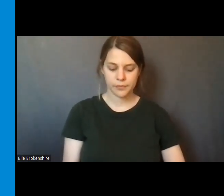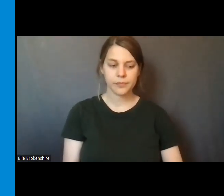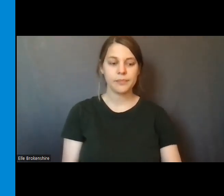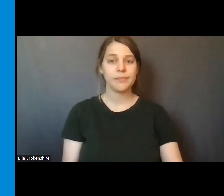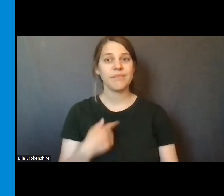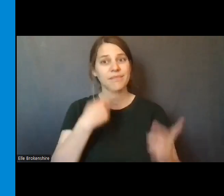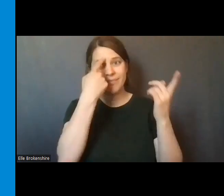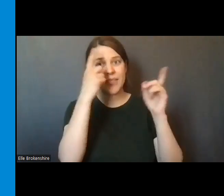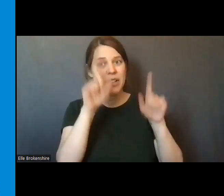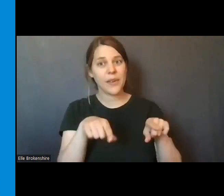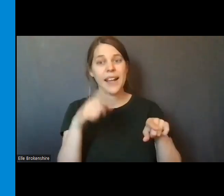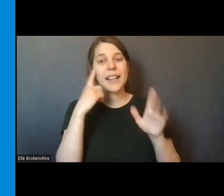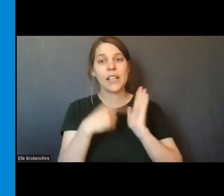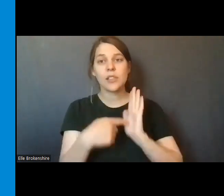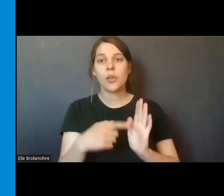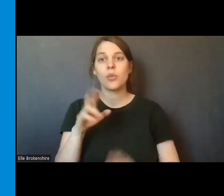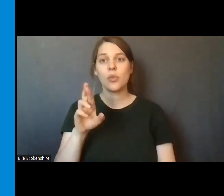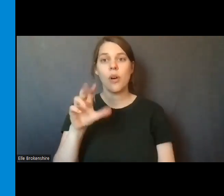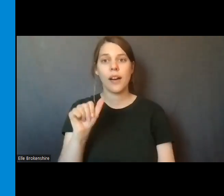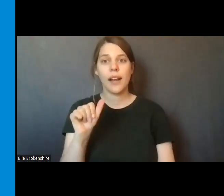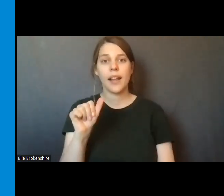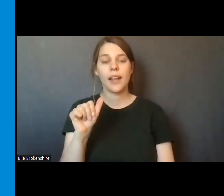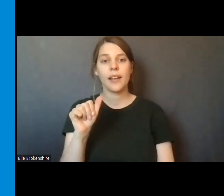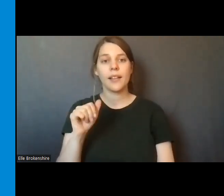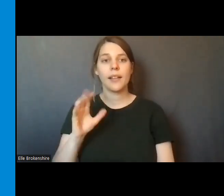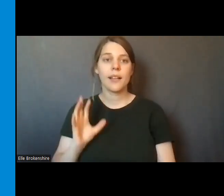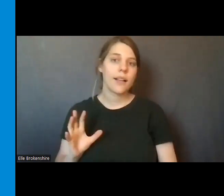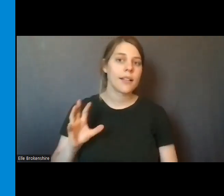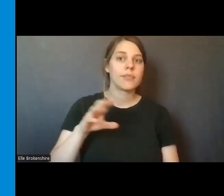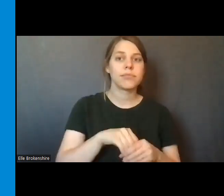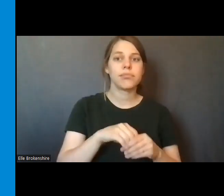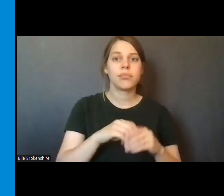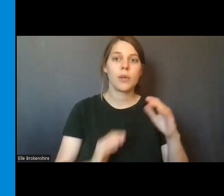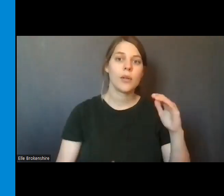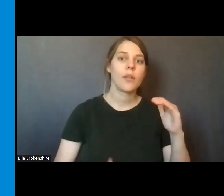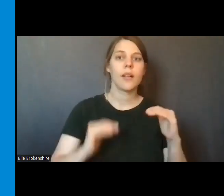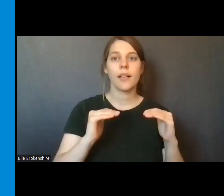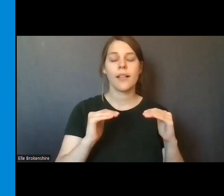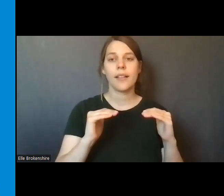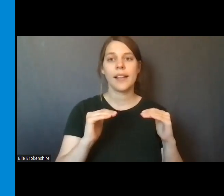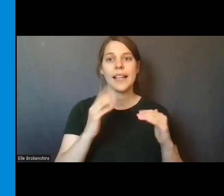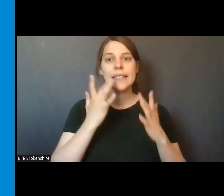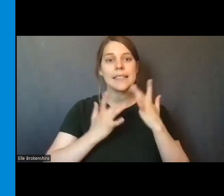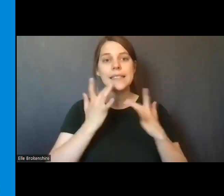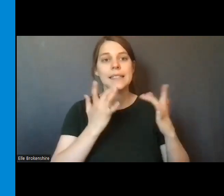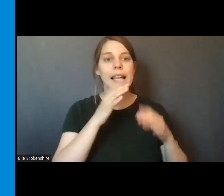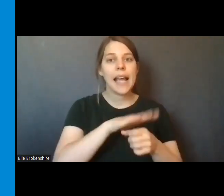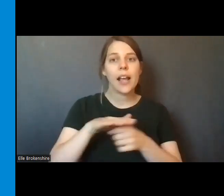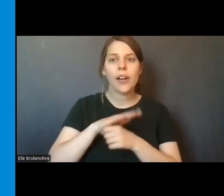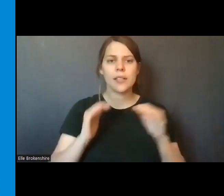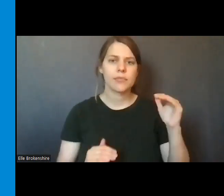illustration of the URA stepping into, gaps in the marketplace that aren't being served right by anyone